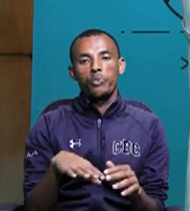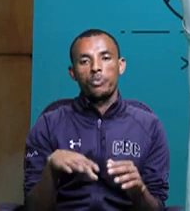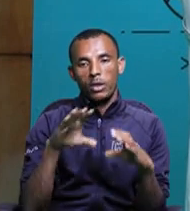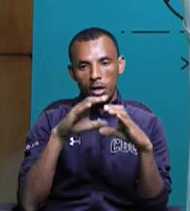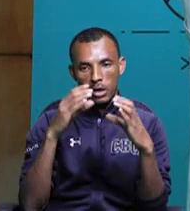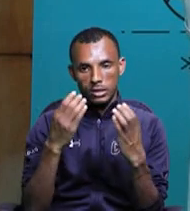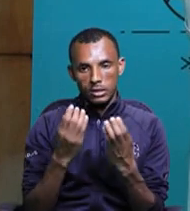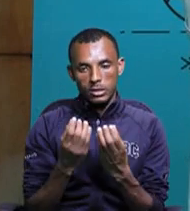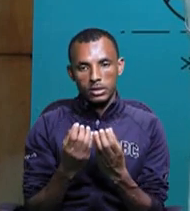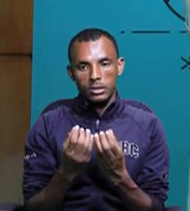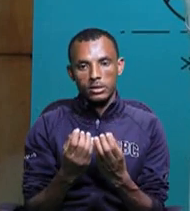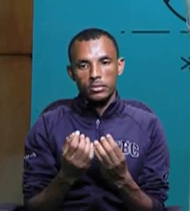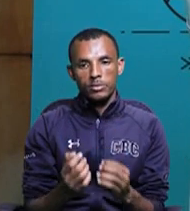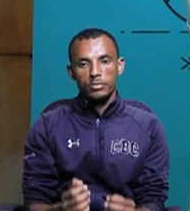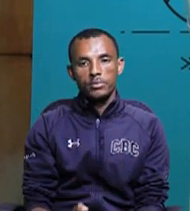class